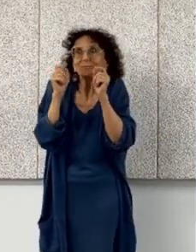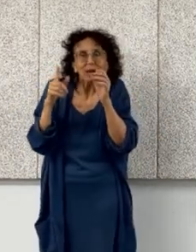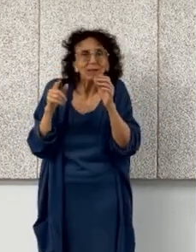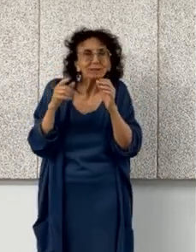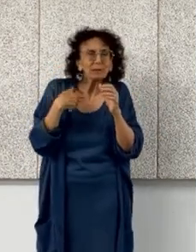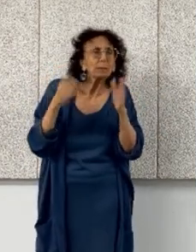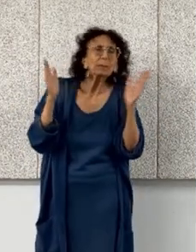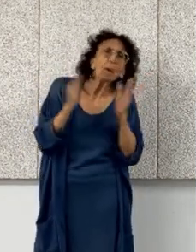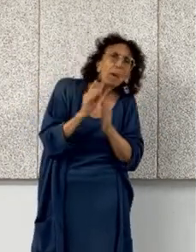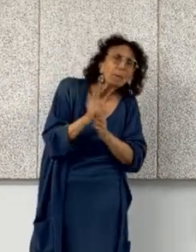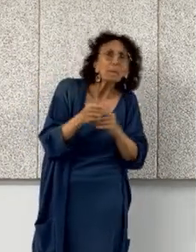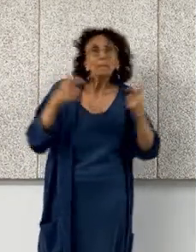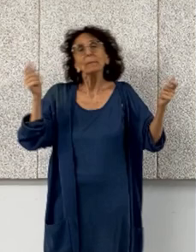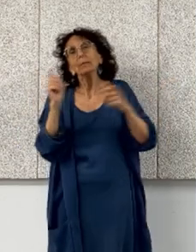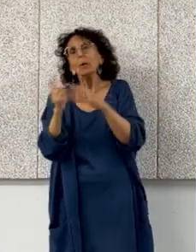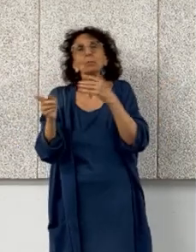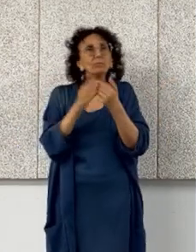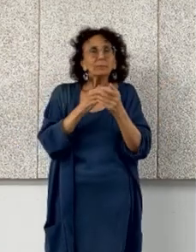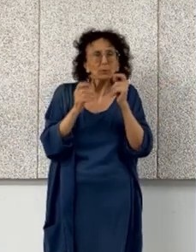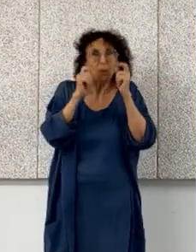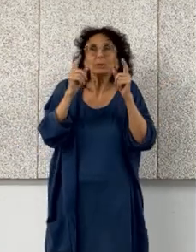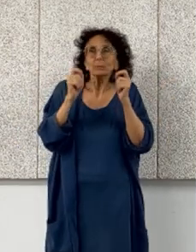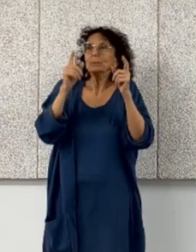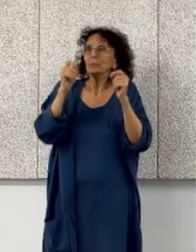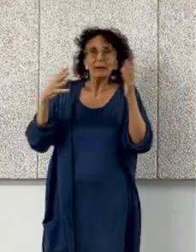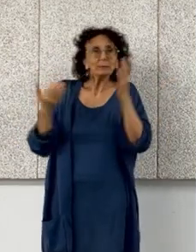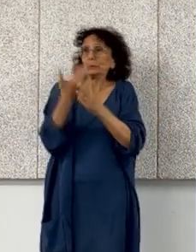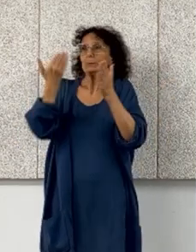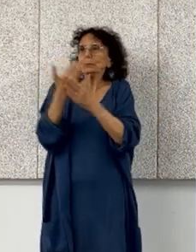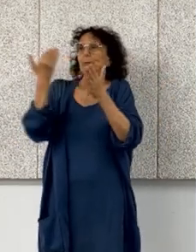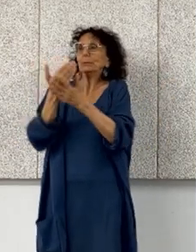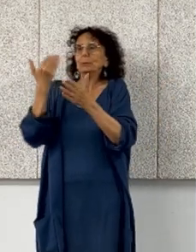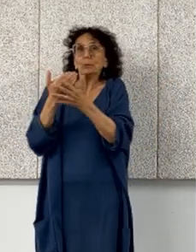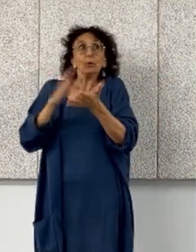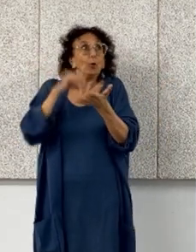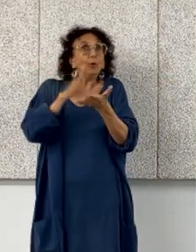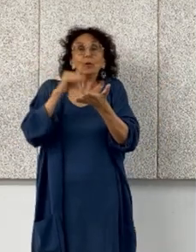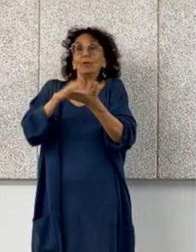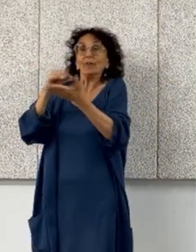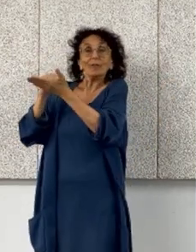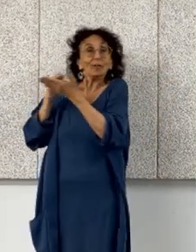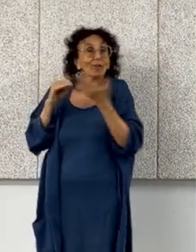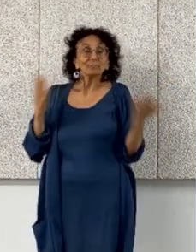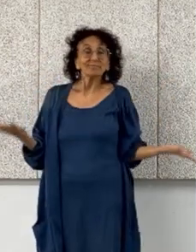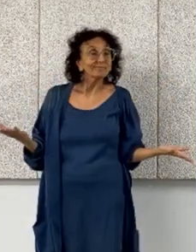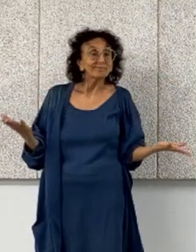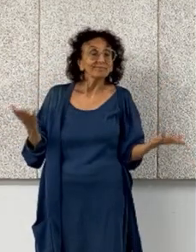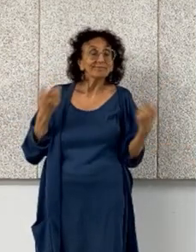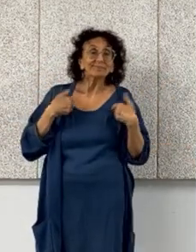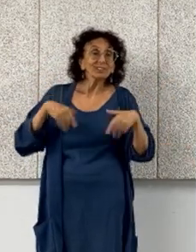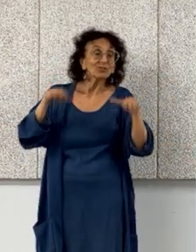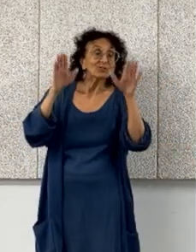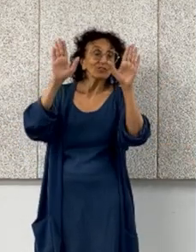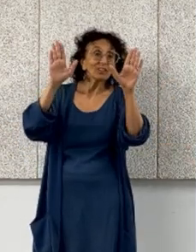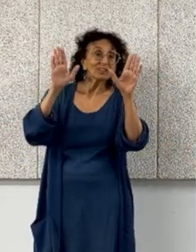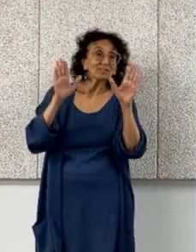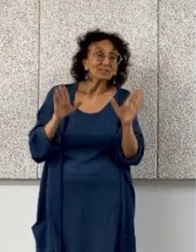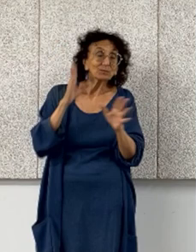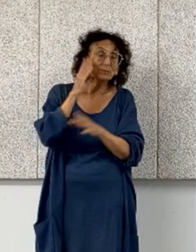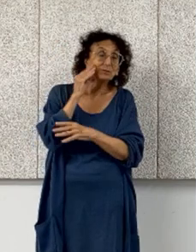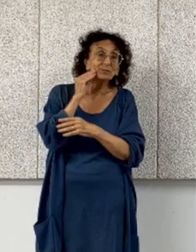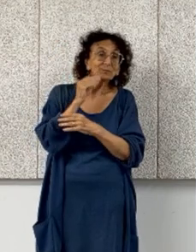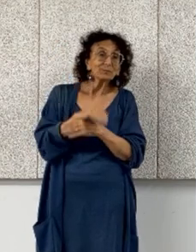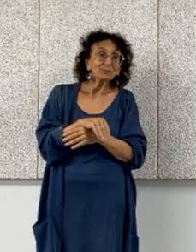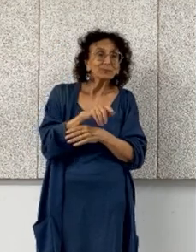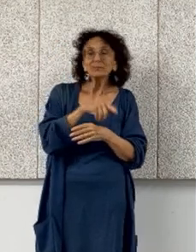all new and you're learning so much, but it's been great so far. So, mm-hmm.